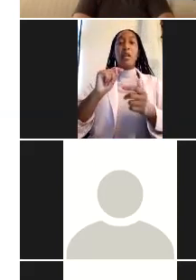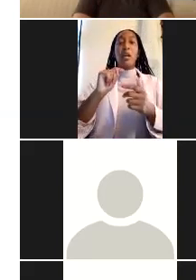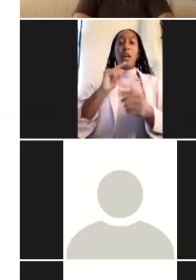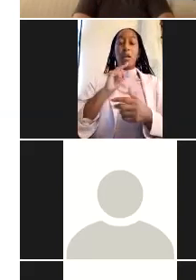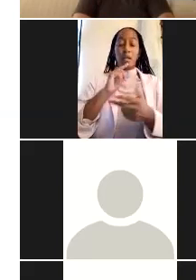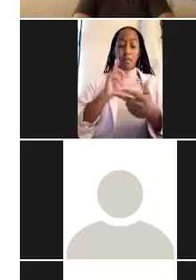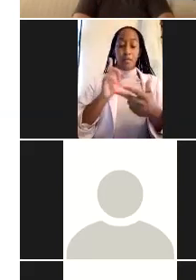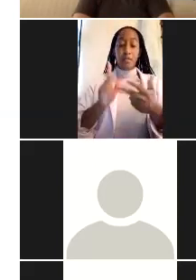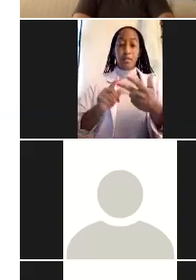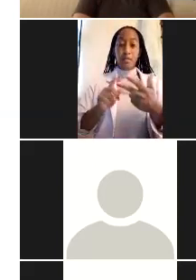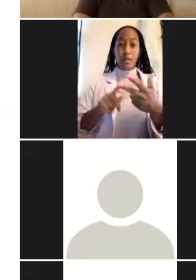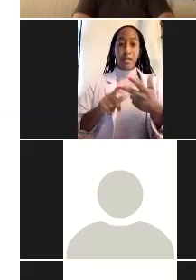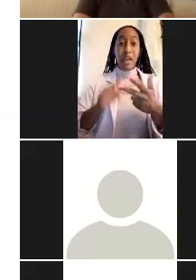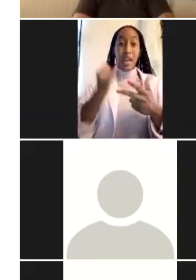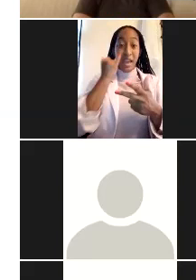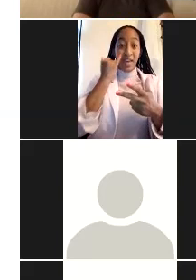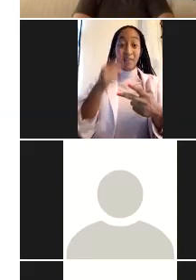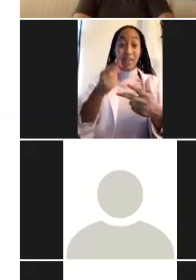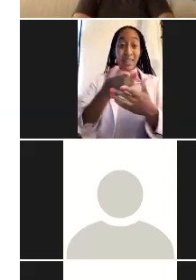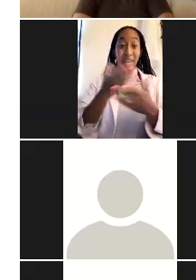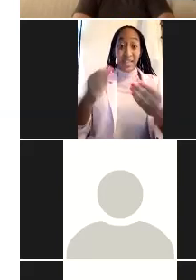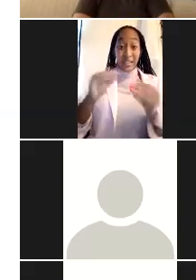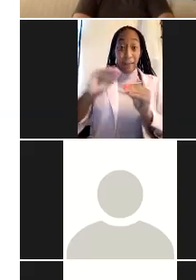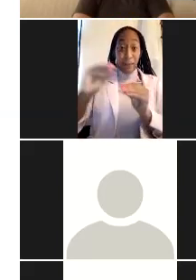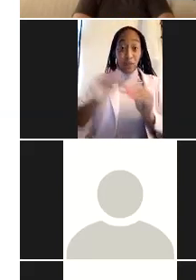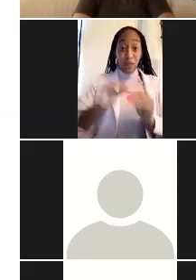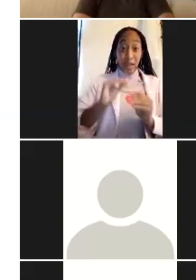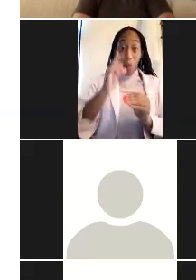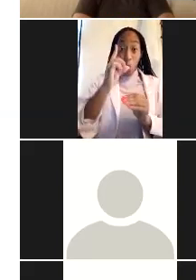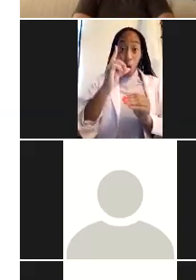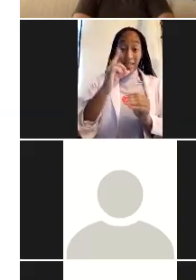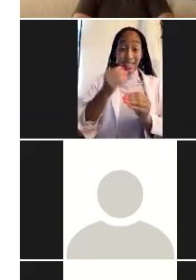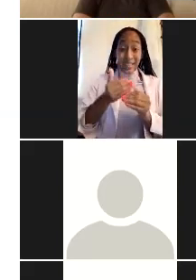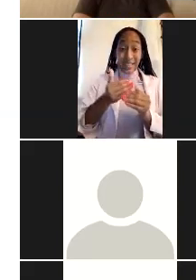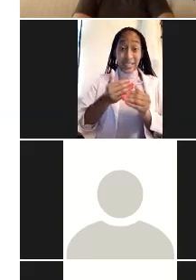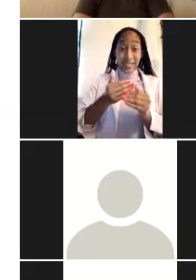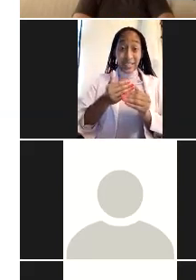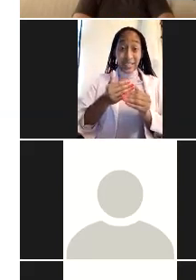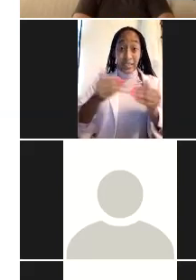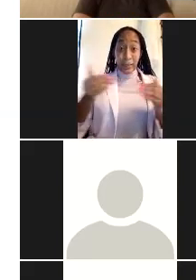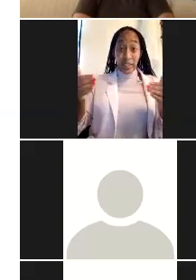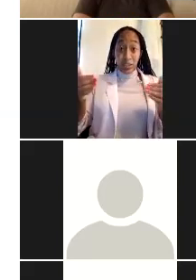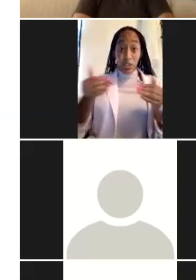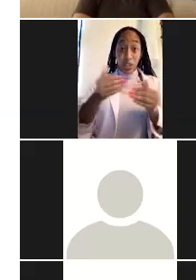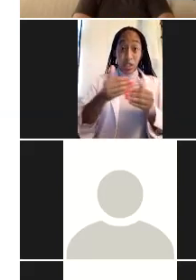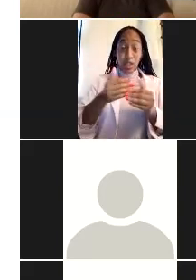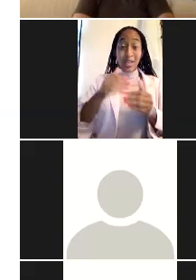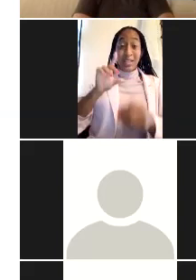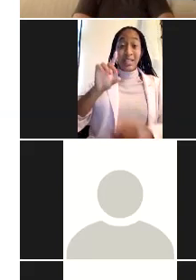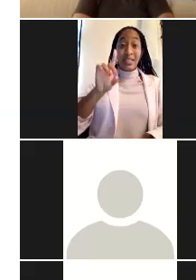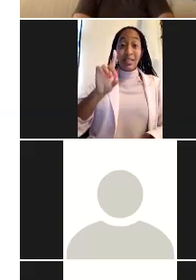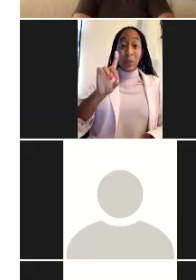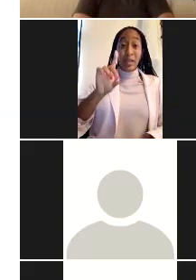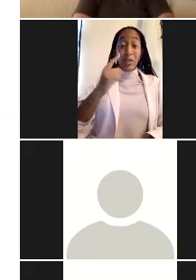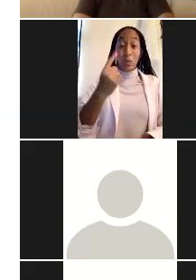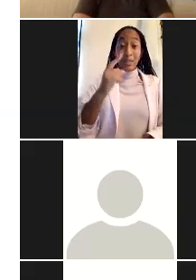distance and displacement could have the same magnitude. And then you might